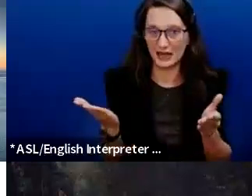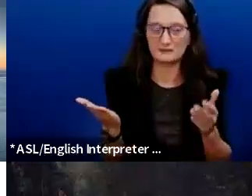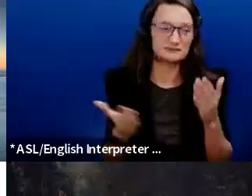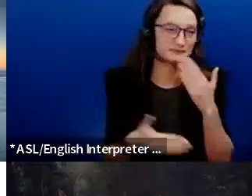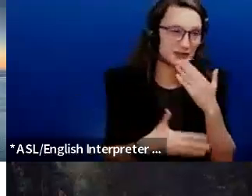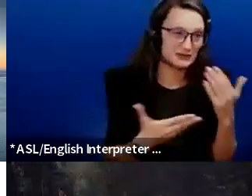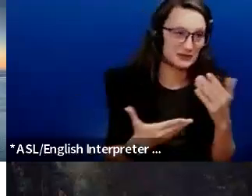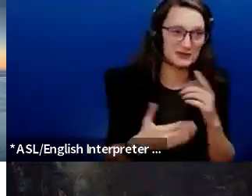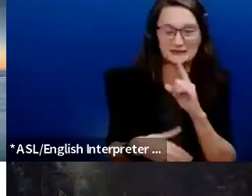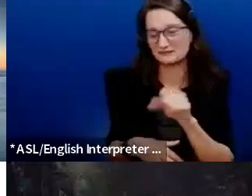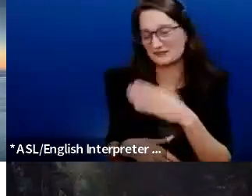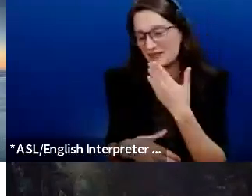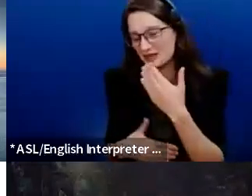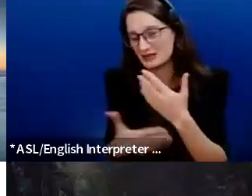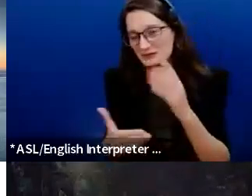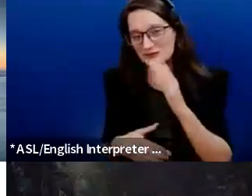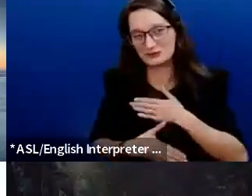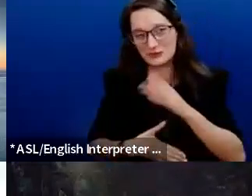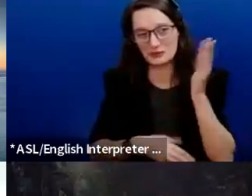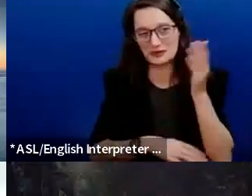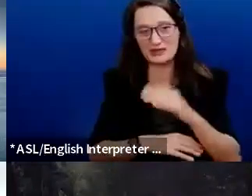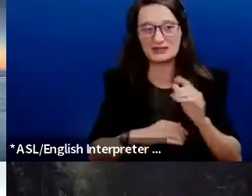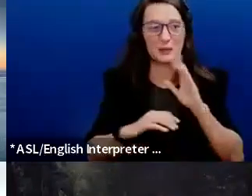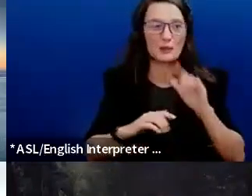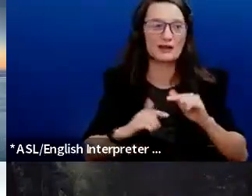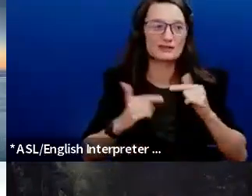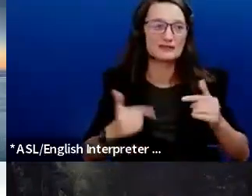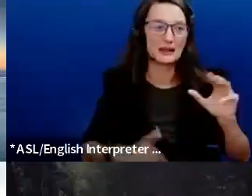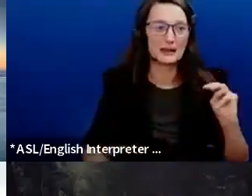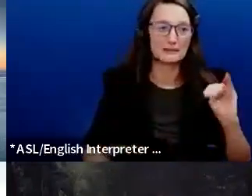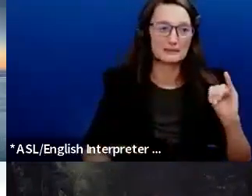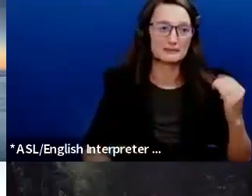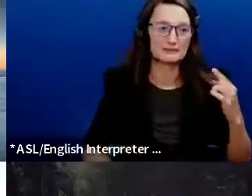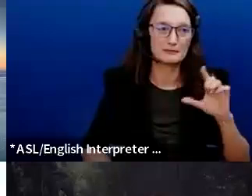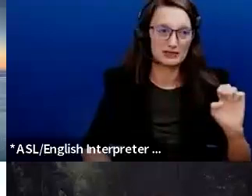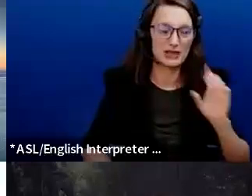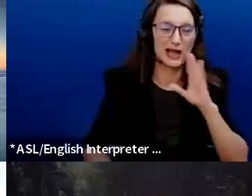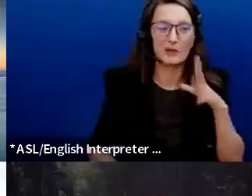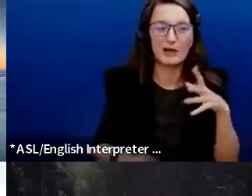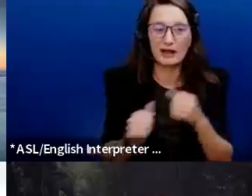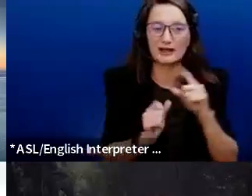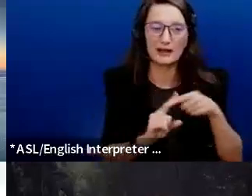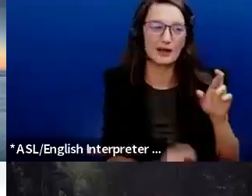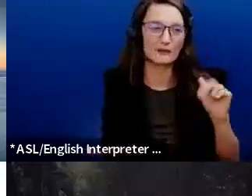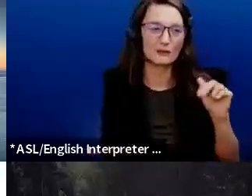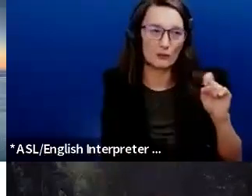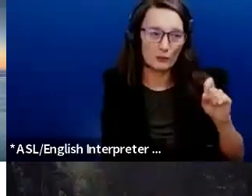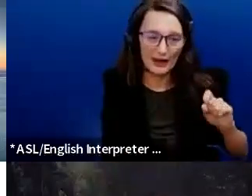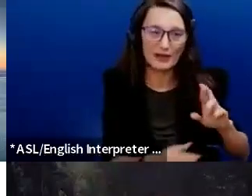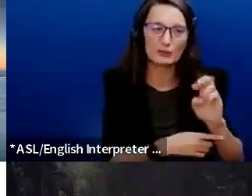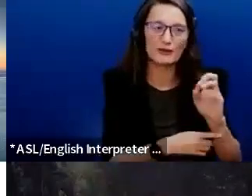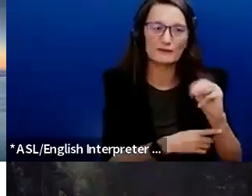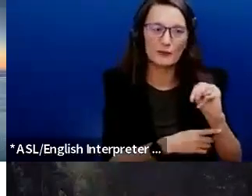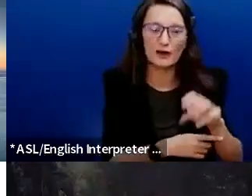presentation. So we are going to have Michelle share some updates about rate reform and the SDP